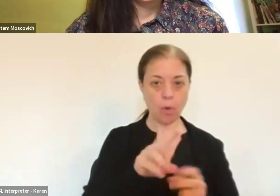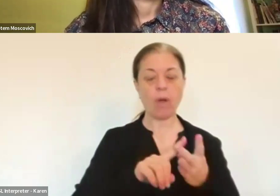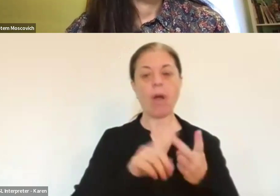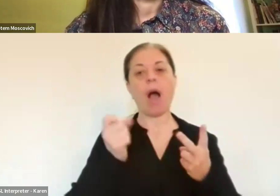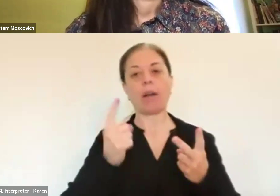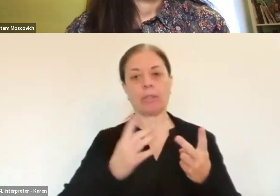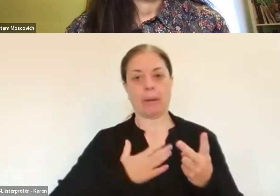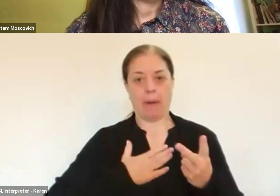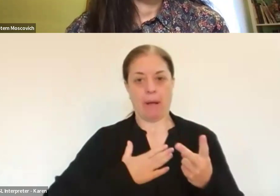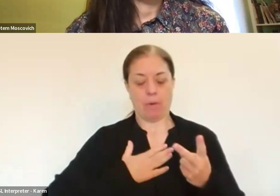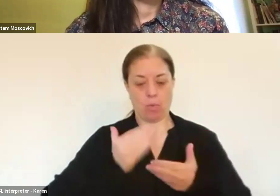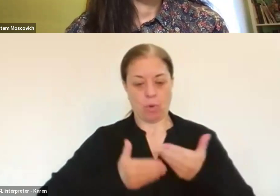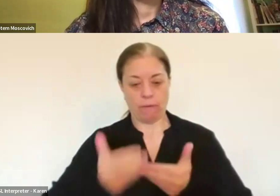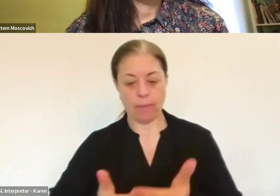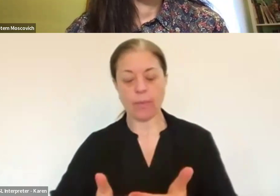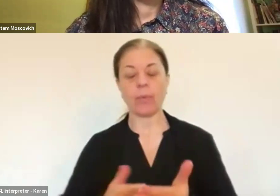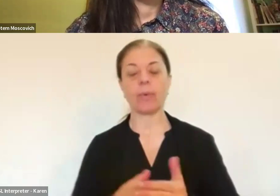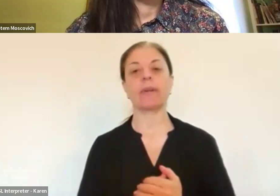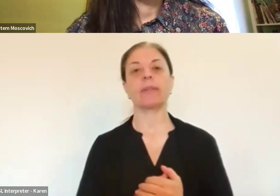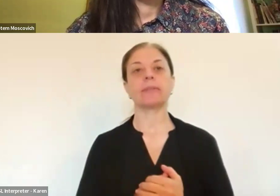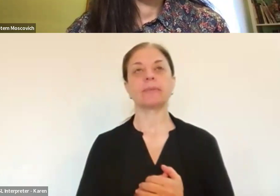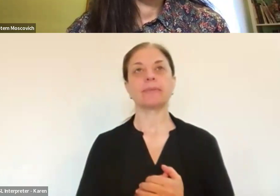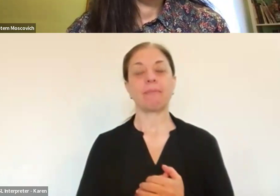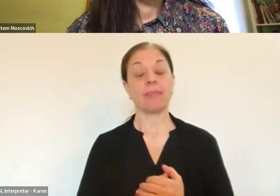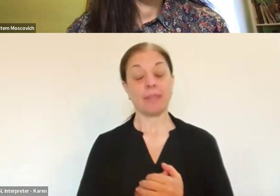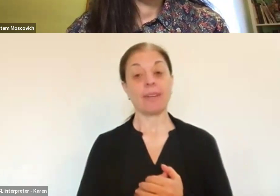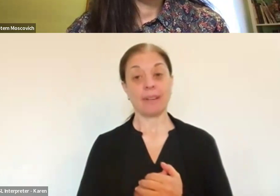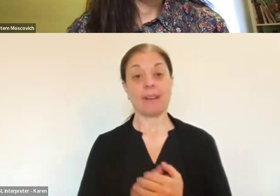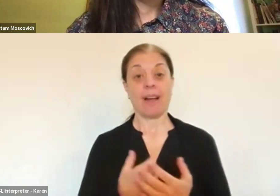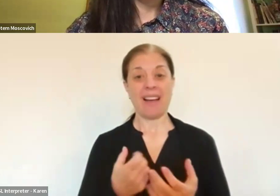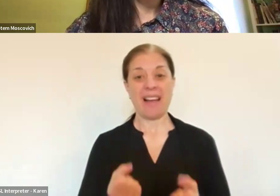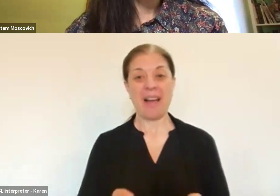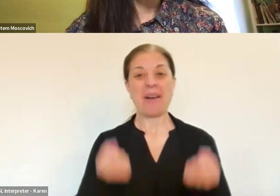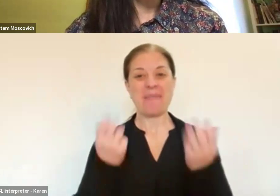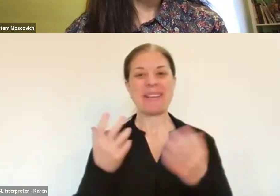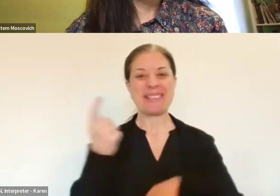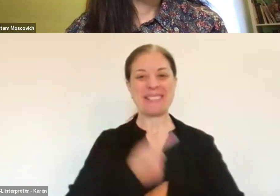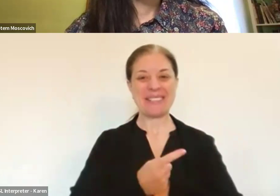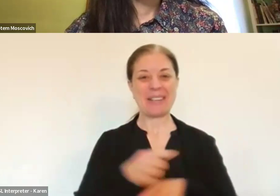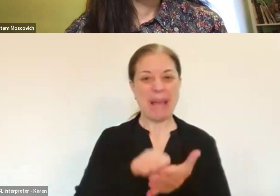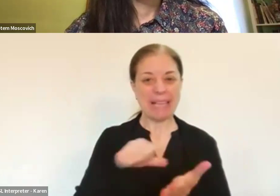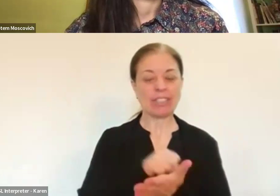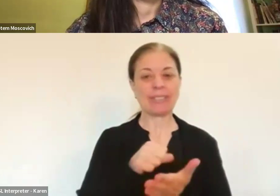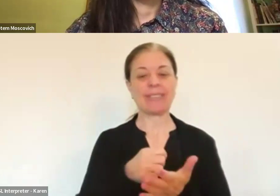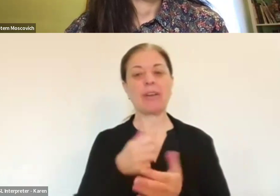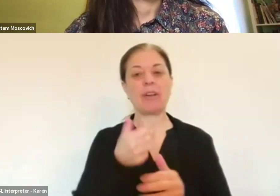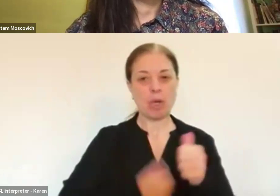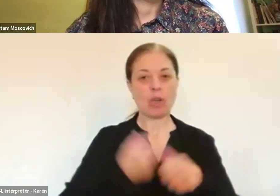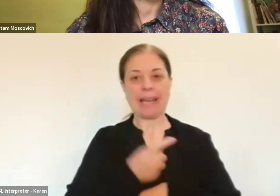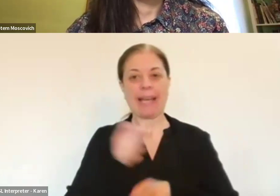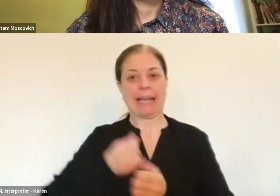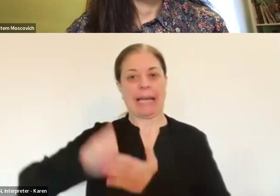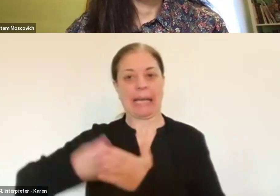own workflow. And yeah, so how many pages per day could I ink,